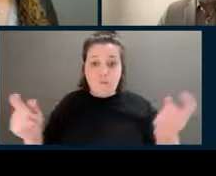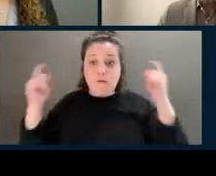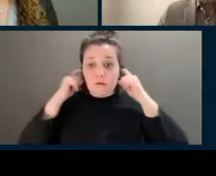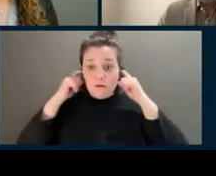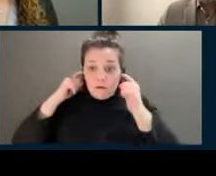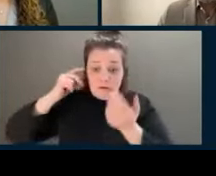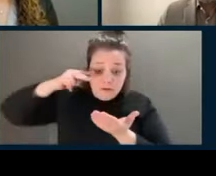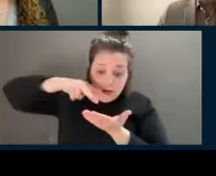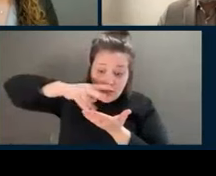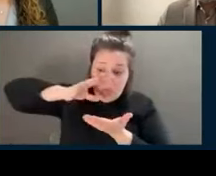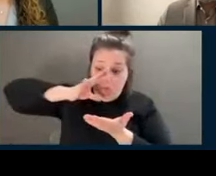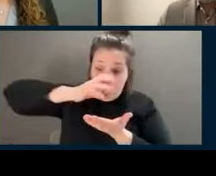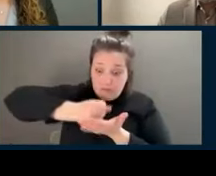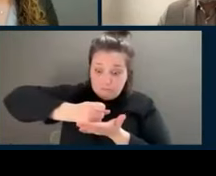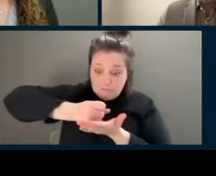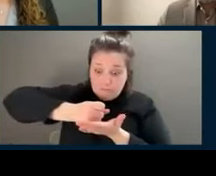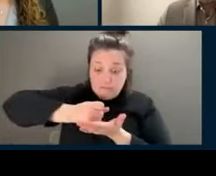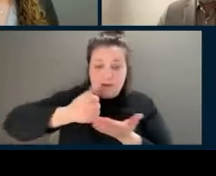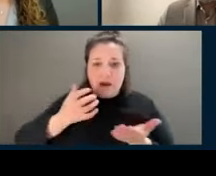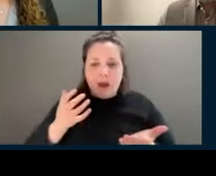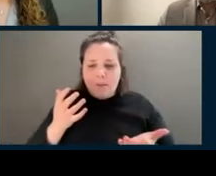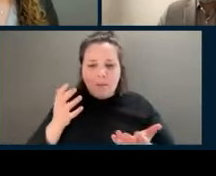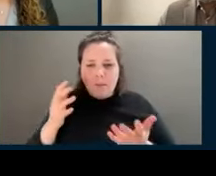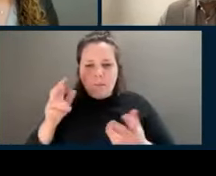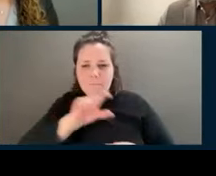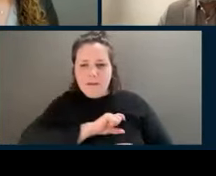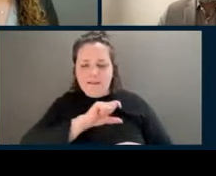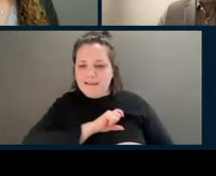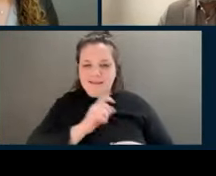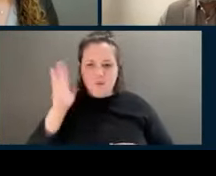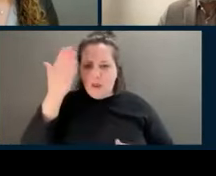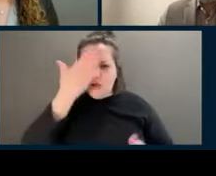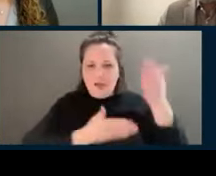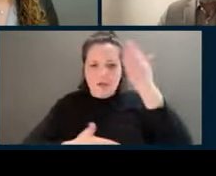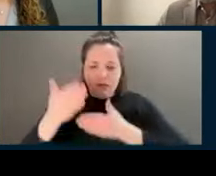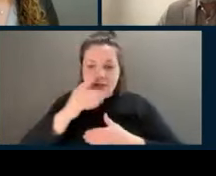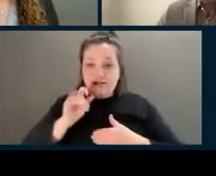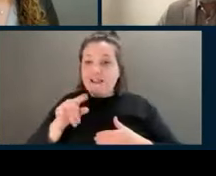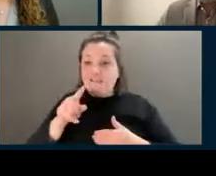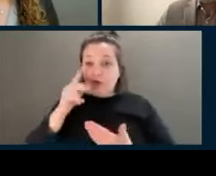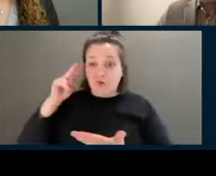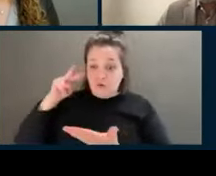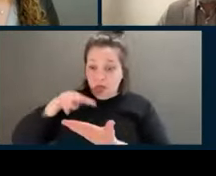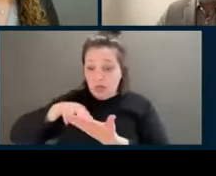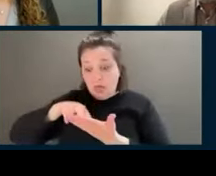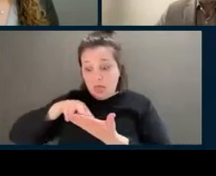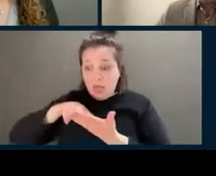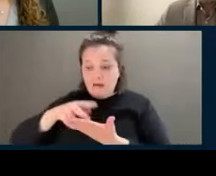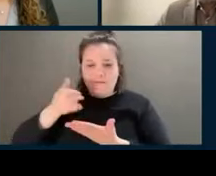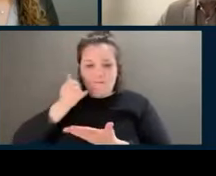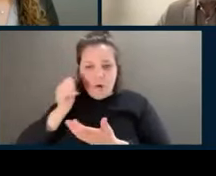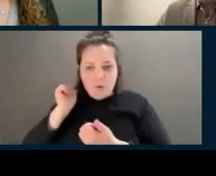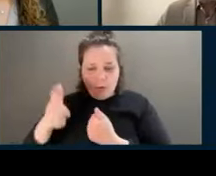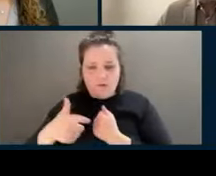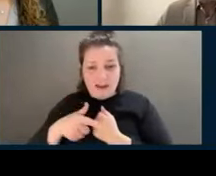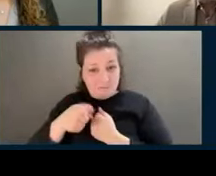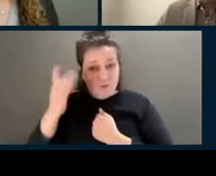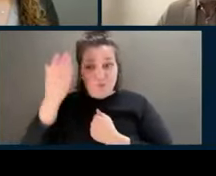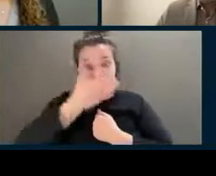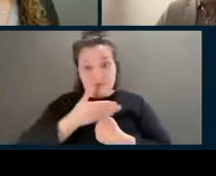indicators. Citizens are going to see the indicators and be able to report them. So I want to talk about three key security steps that I think